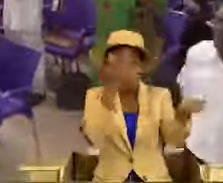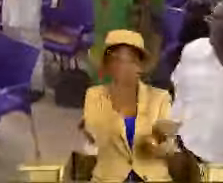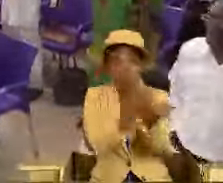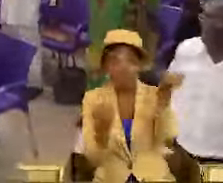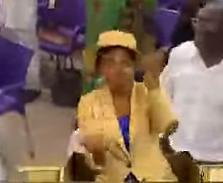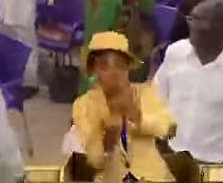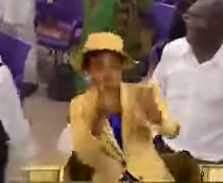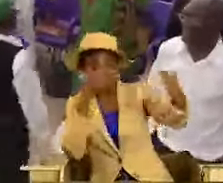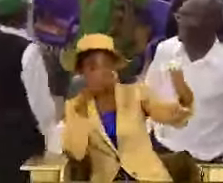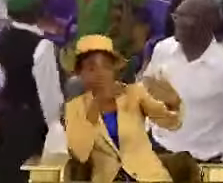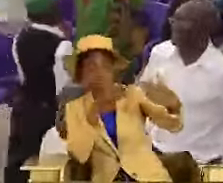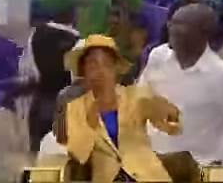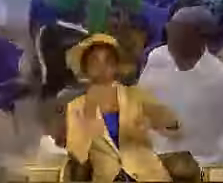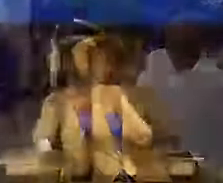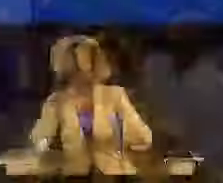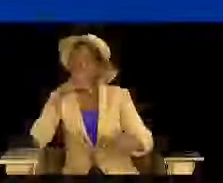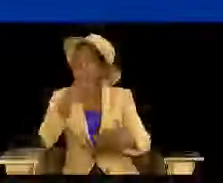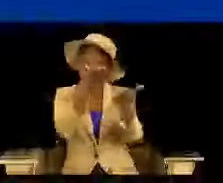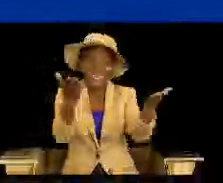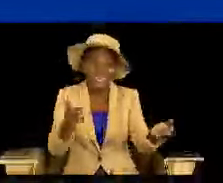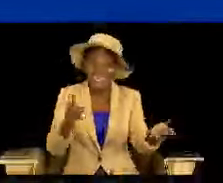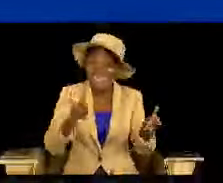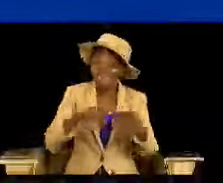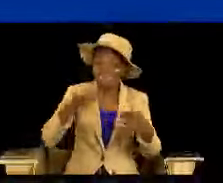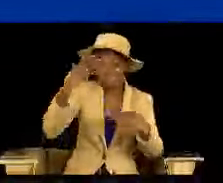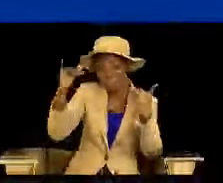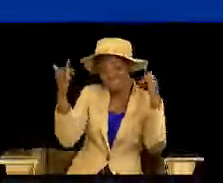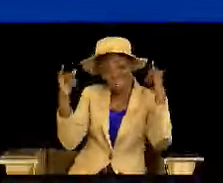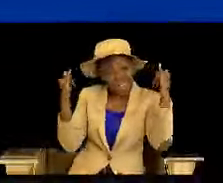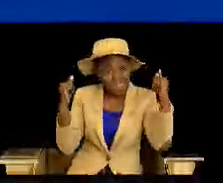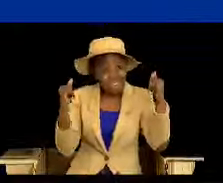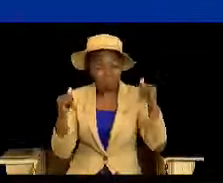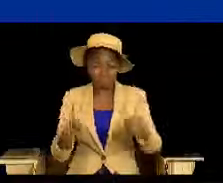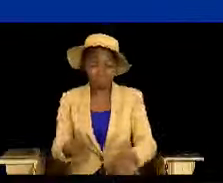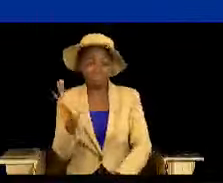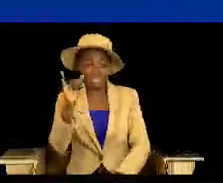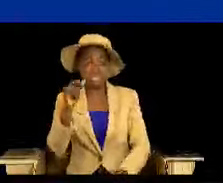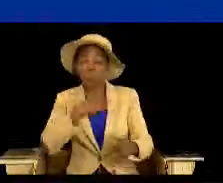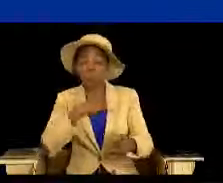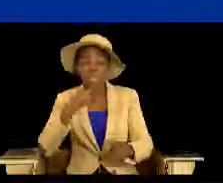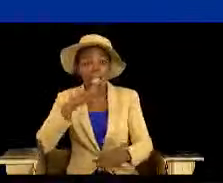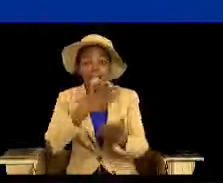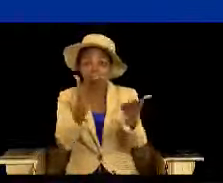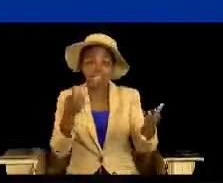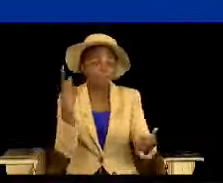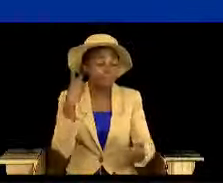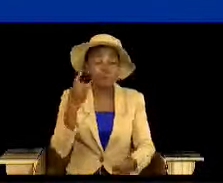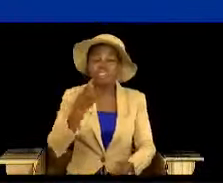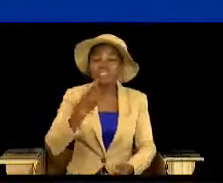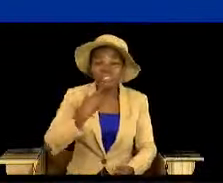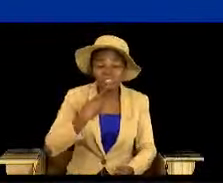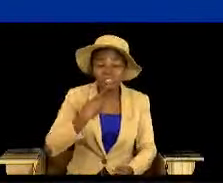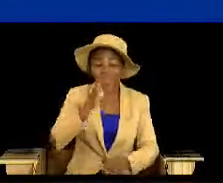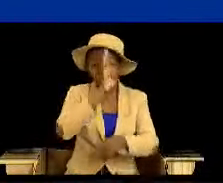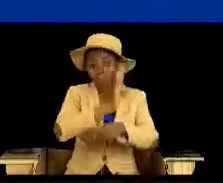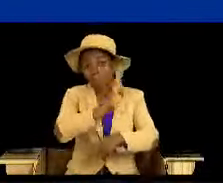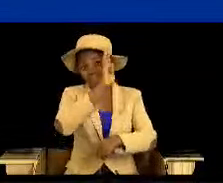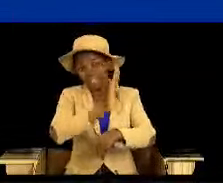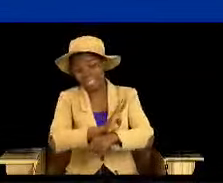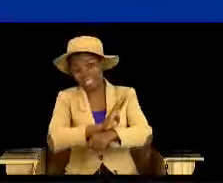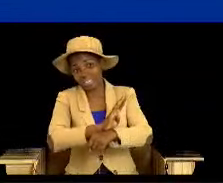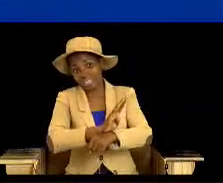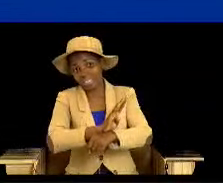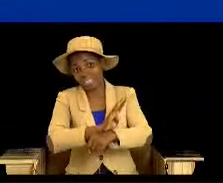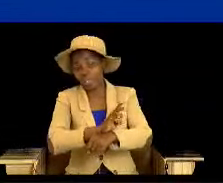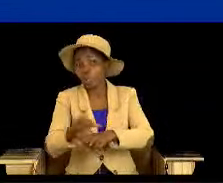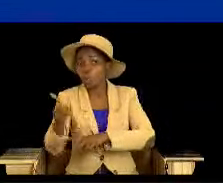not here to joke we were here for serious business and when you mean business heaven